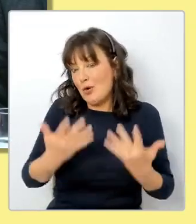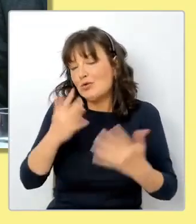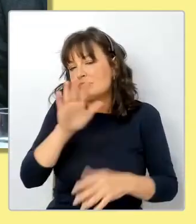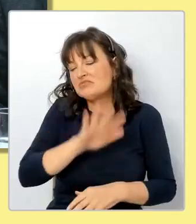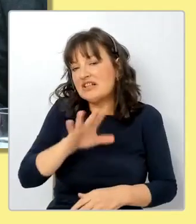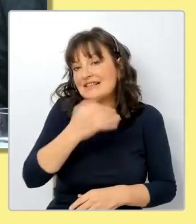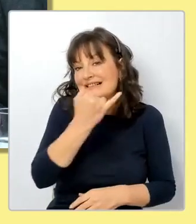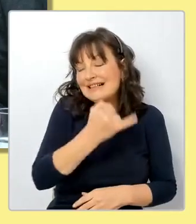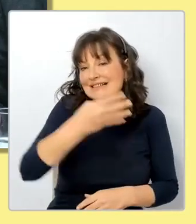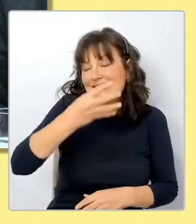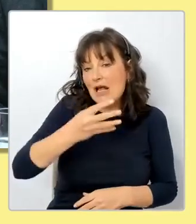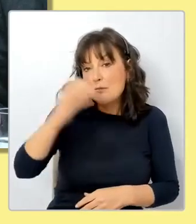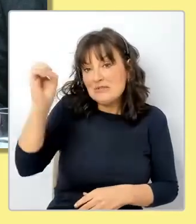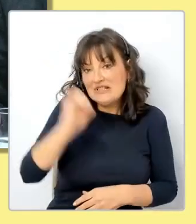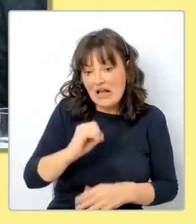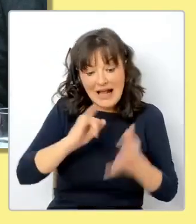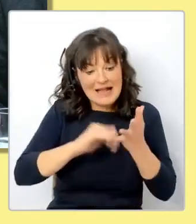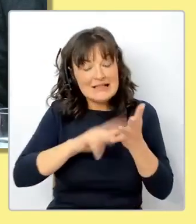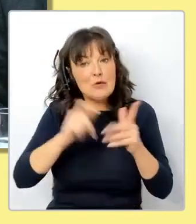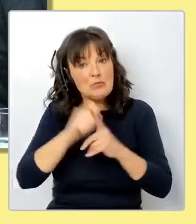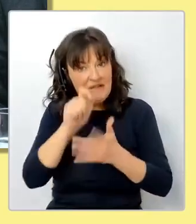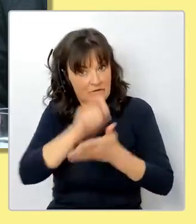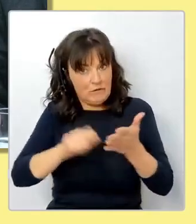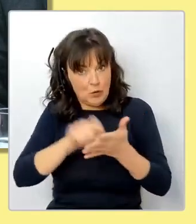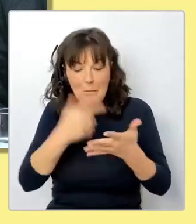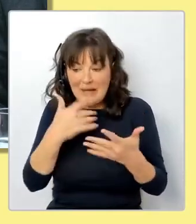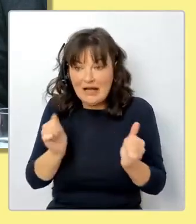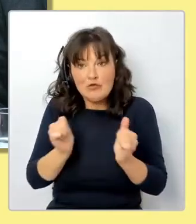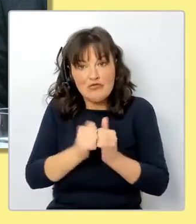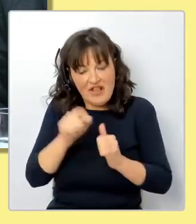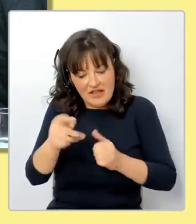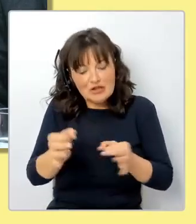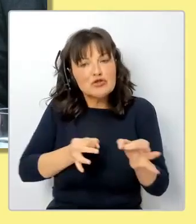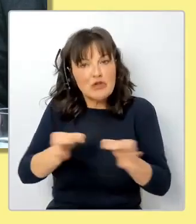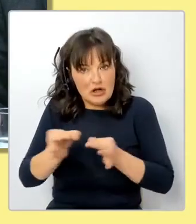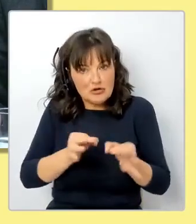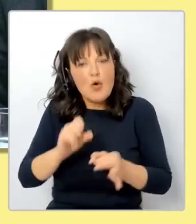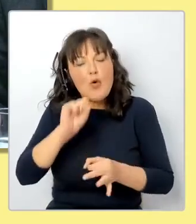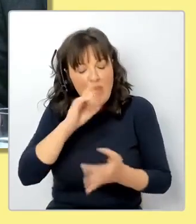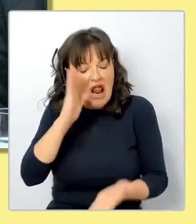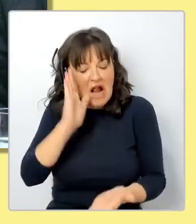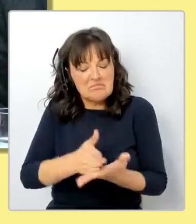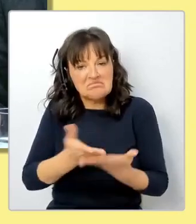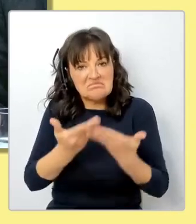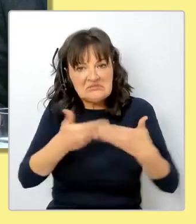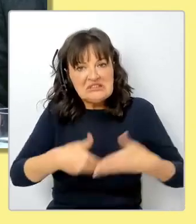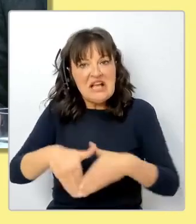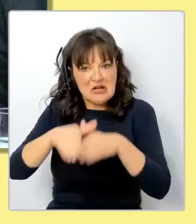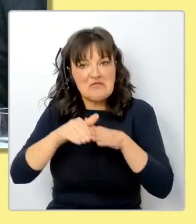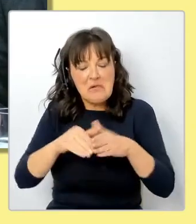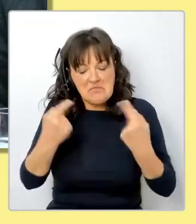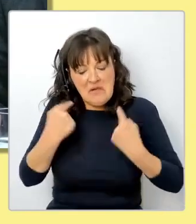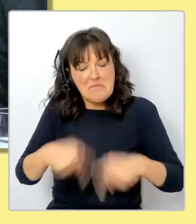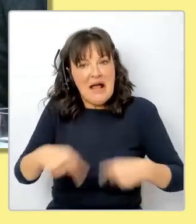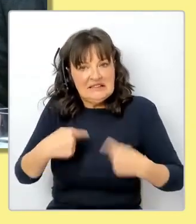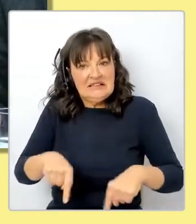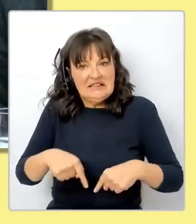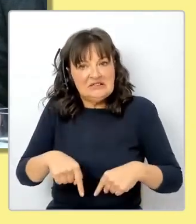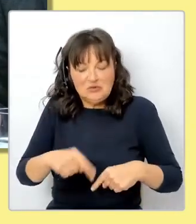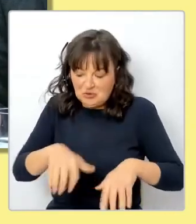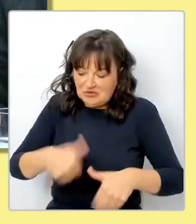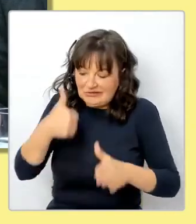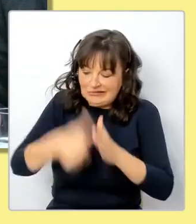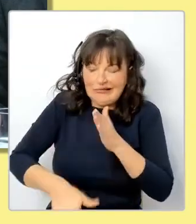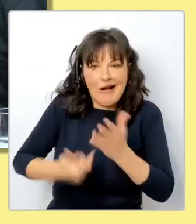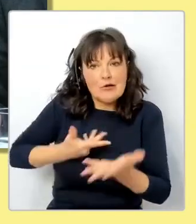SNP voters agree that this strategy would be a democratic mandate to begin negotiations. And then